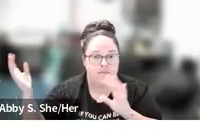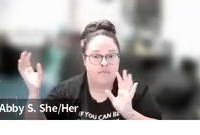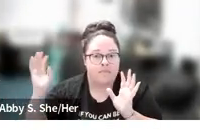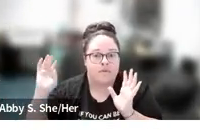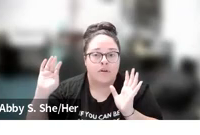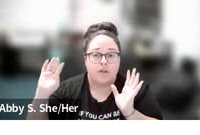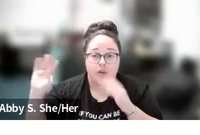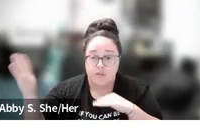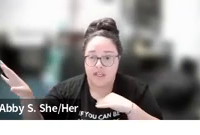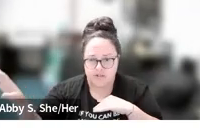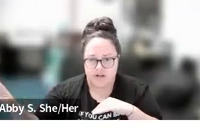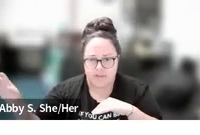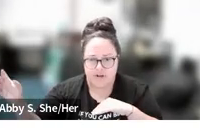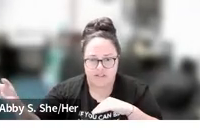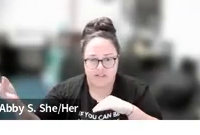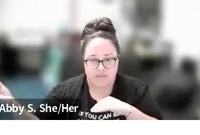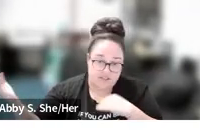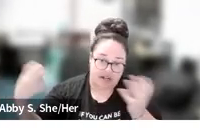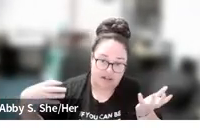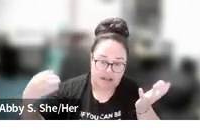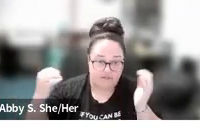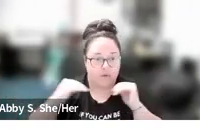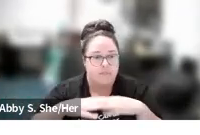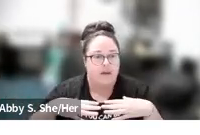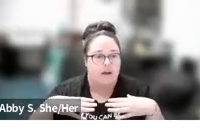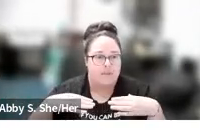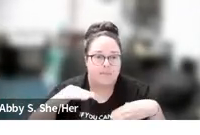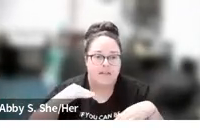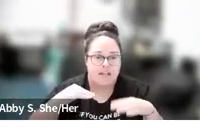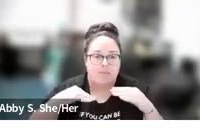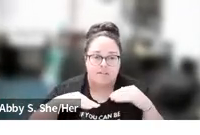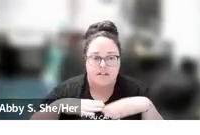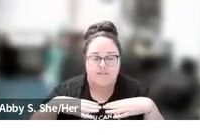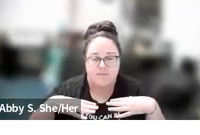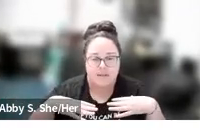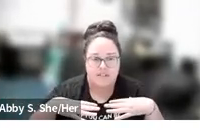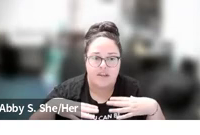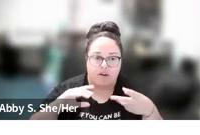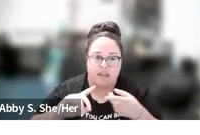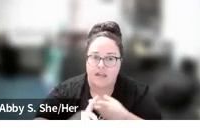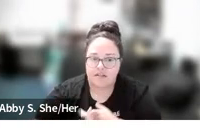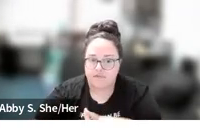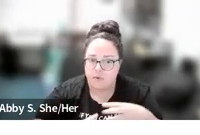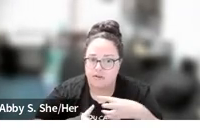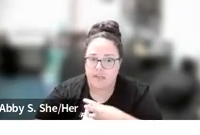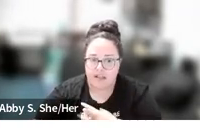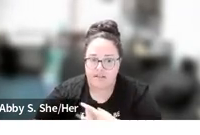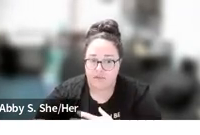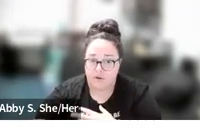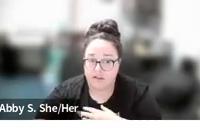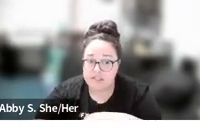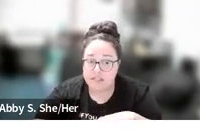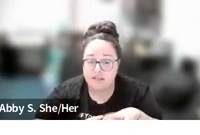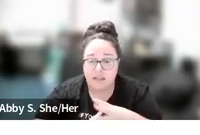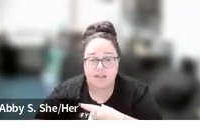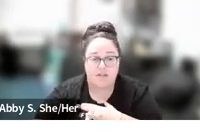like usually Android operating system if it's not iPhone. But the main top ones that I've been seeing are the Galaxy 4, the Galaxy